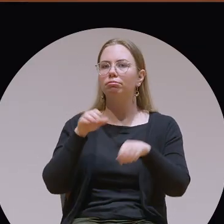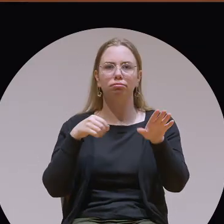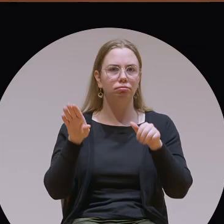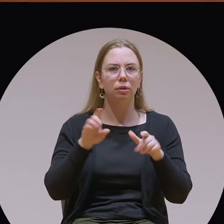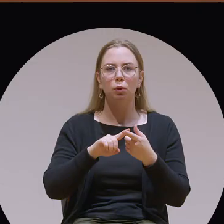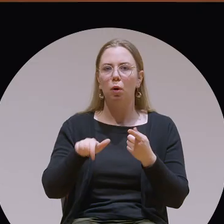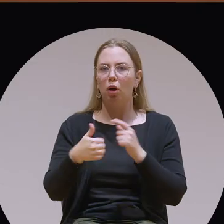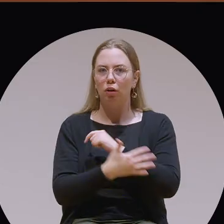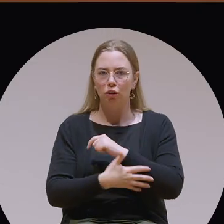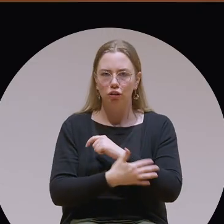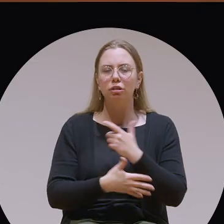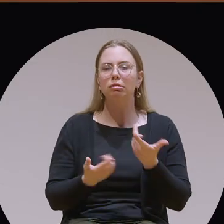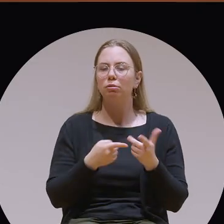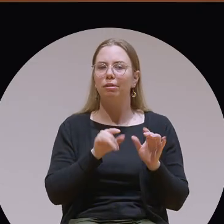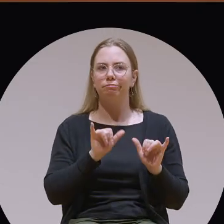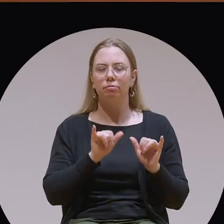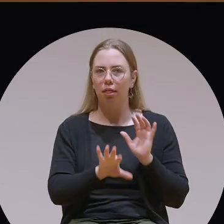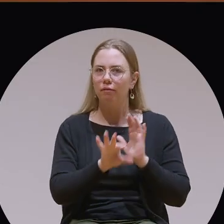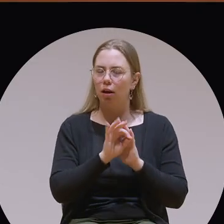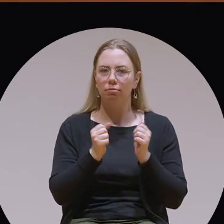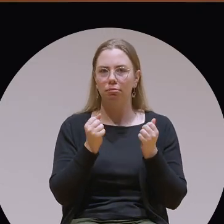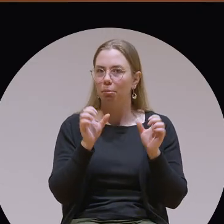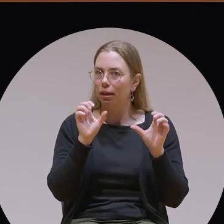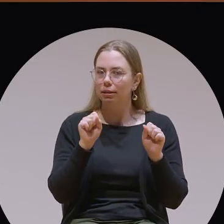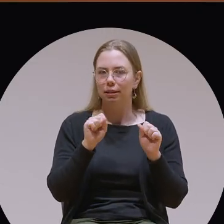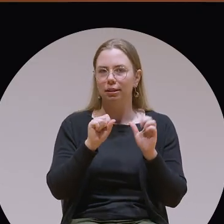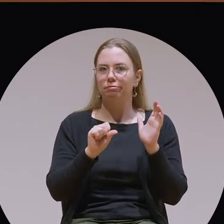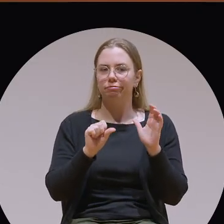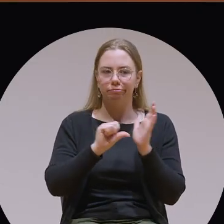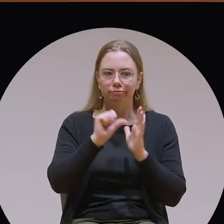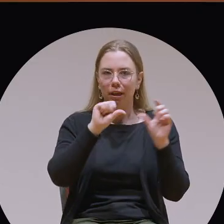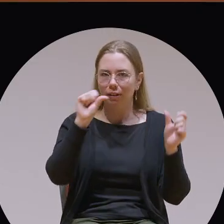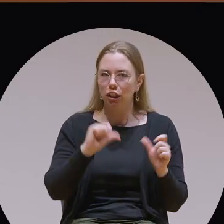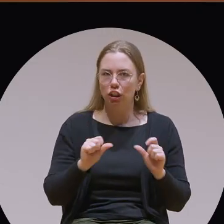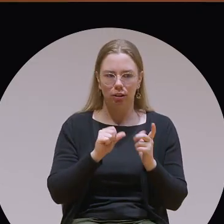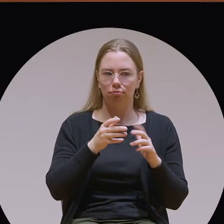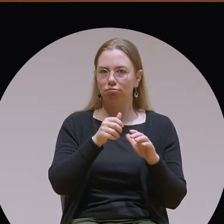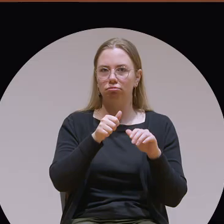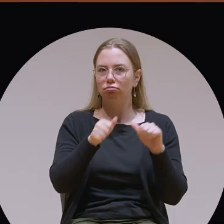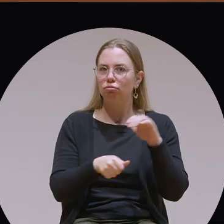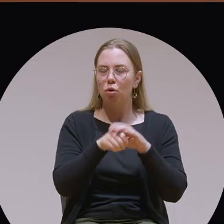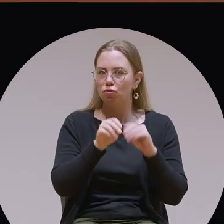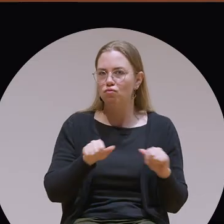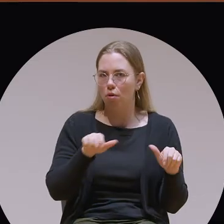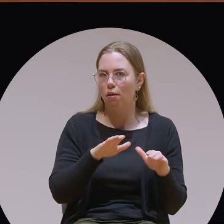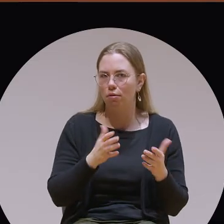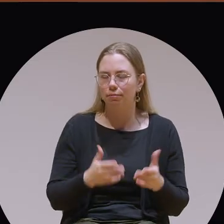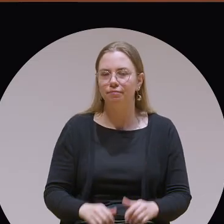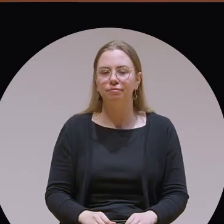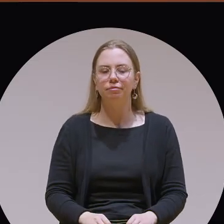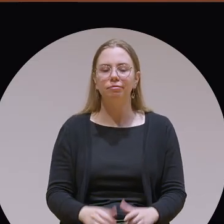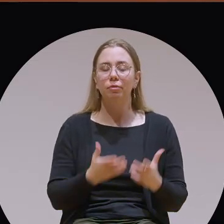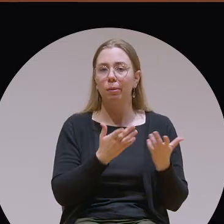process discovered many of these amazing figures buried. We know that this piece was in